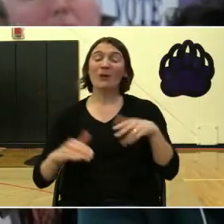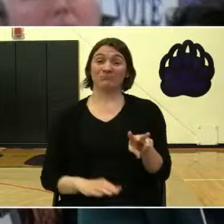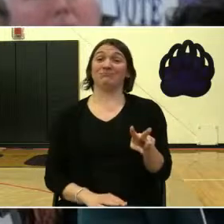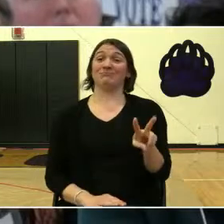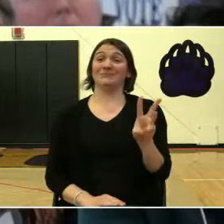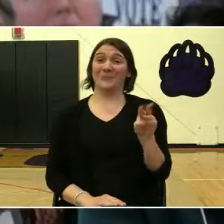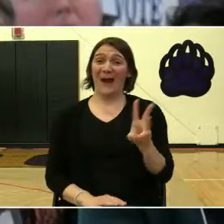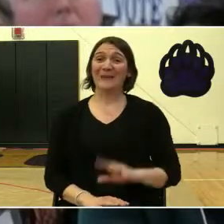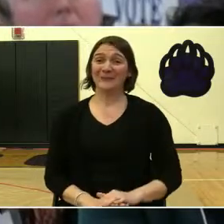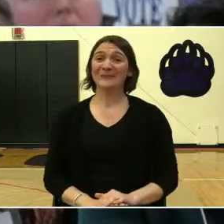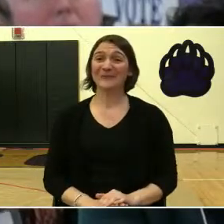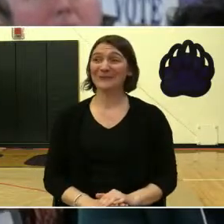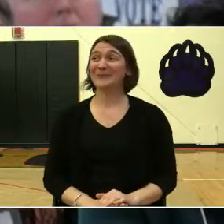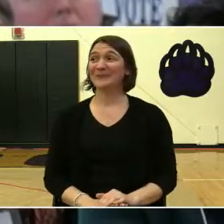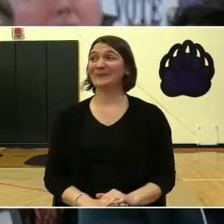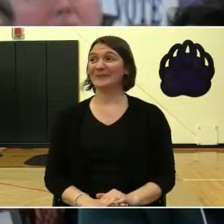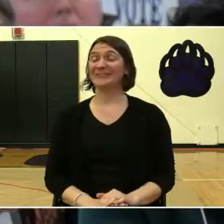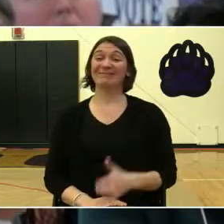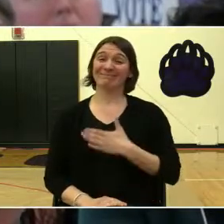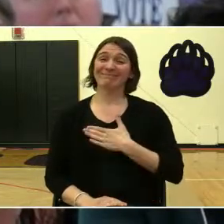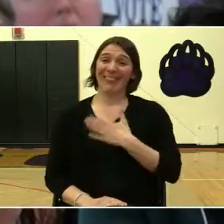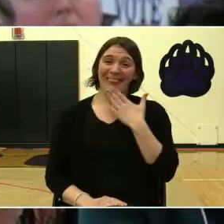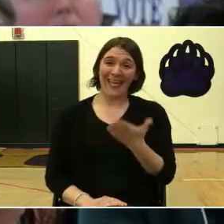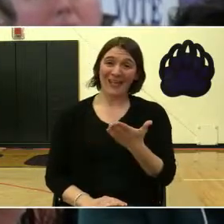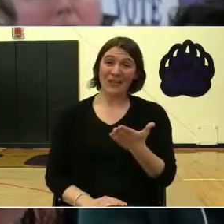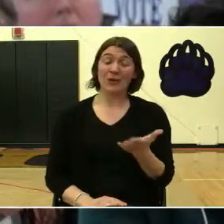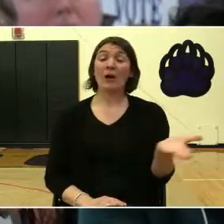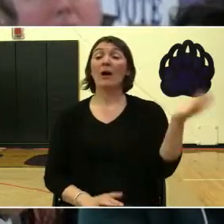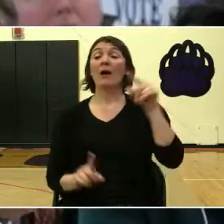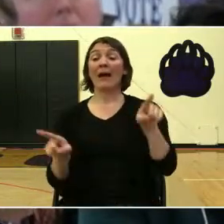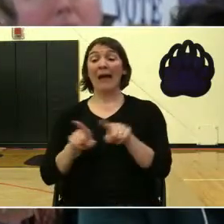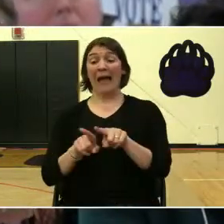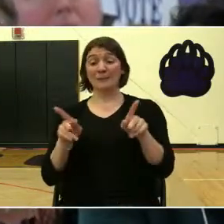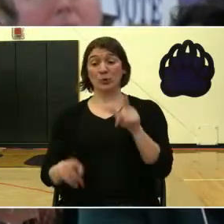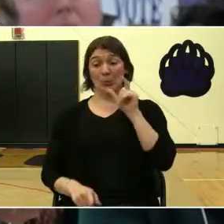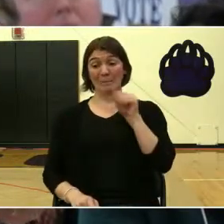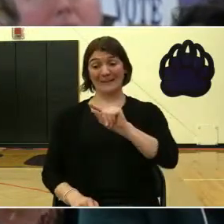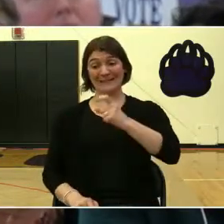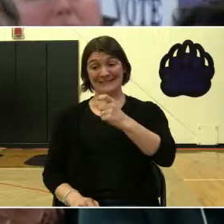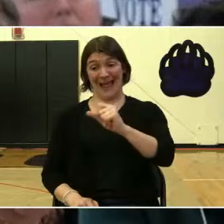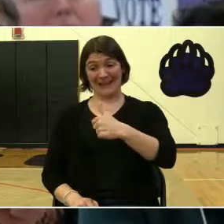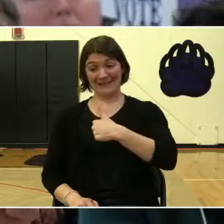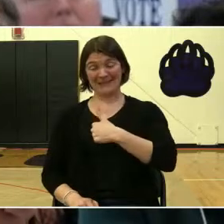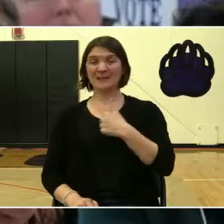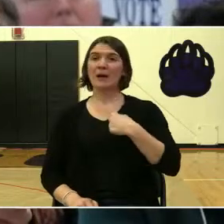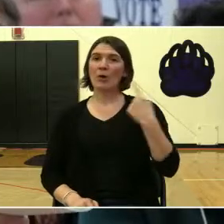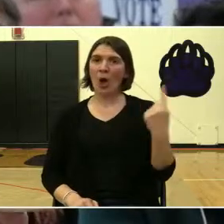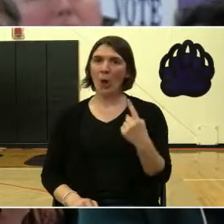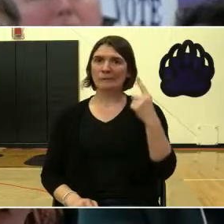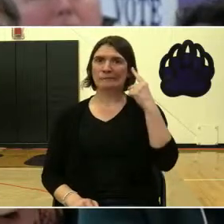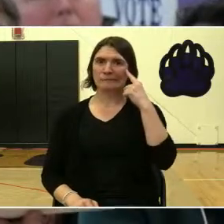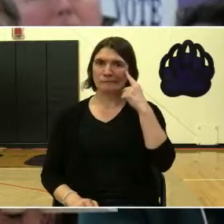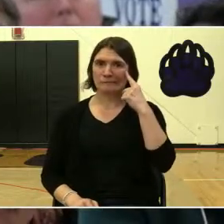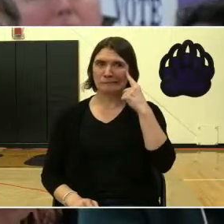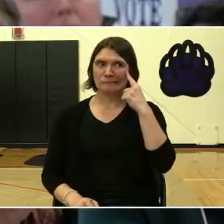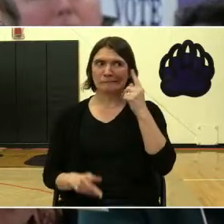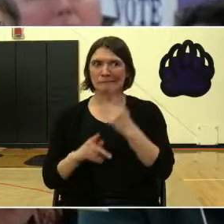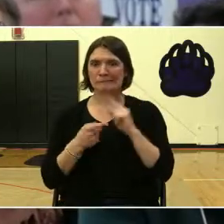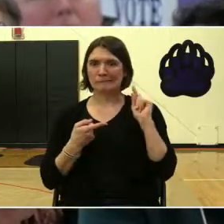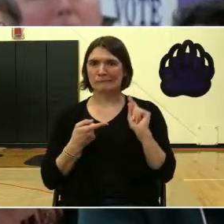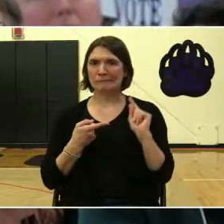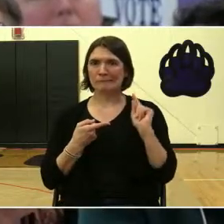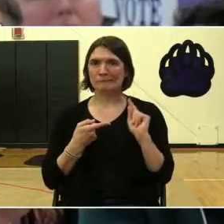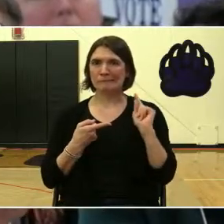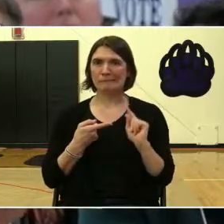uh uh I think we're all grateful for as a taxpayer um I am always looking for ways to